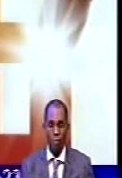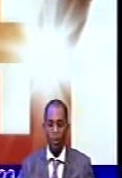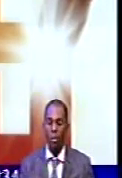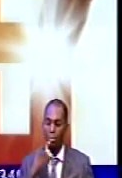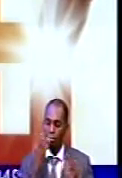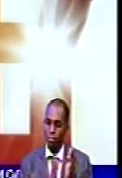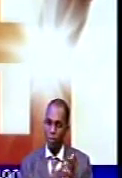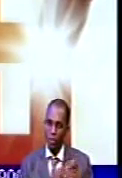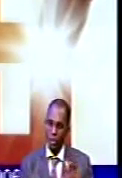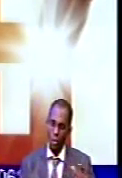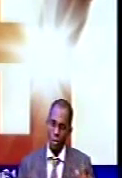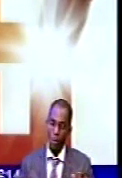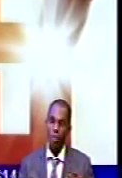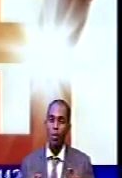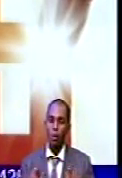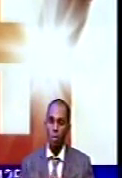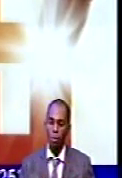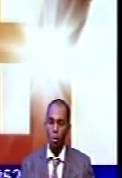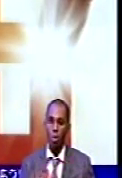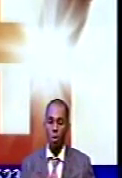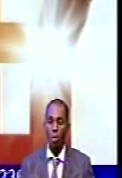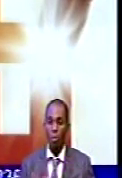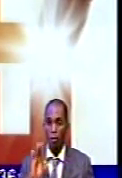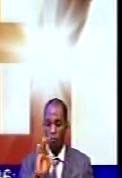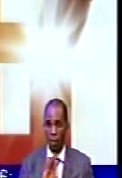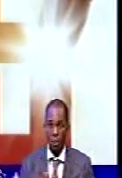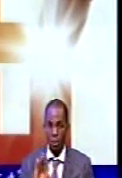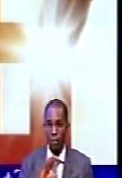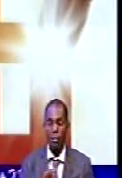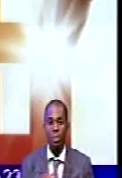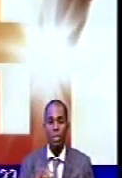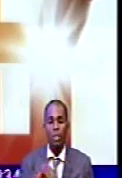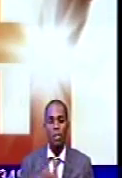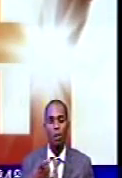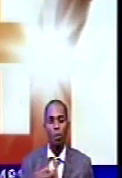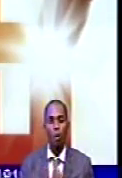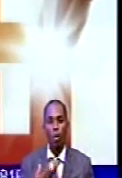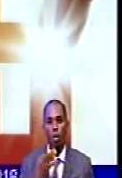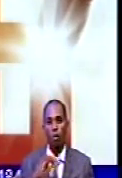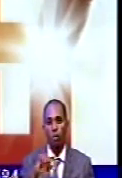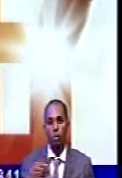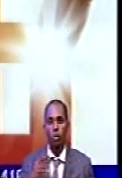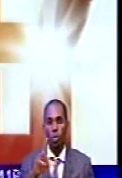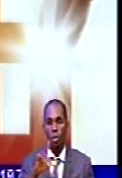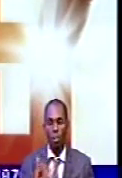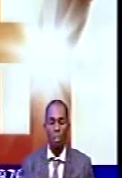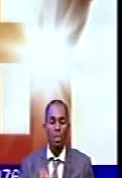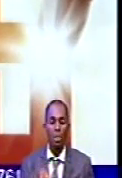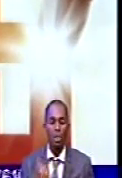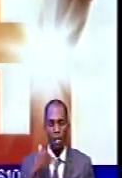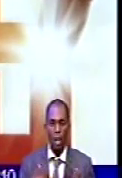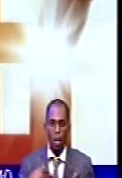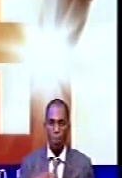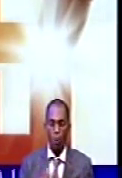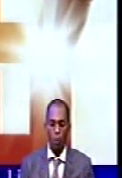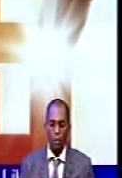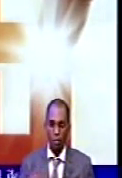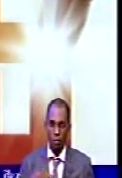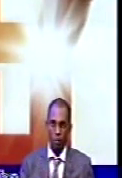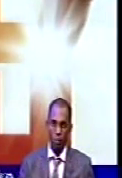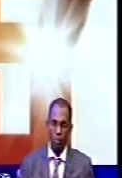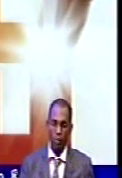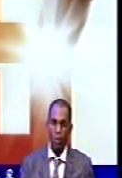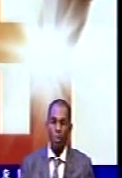God, heal me. Heal me. Instantaneously, the purging and everything, I didn't see